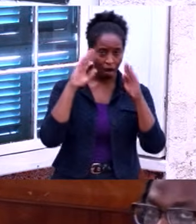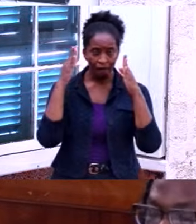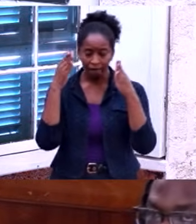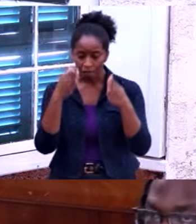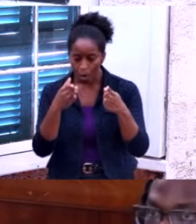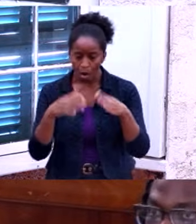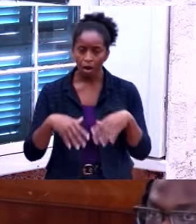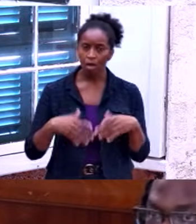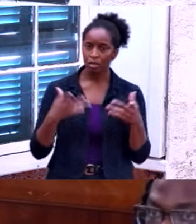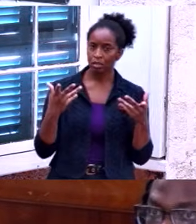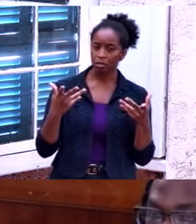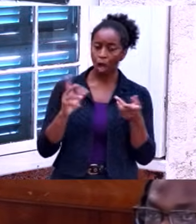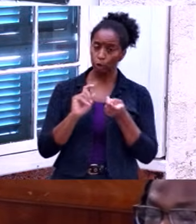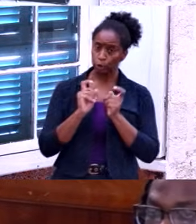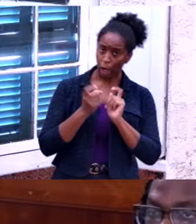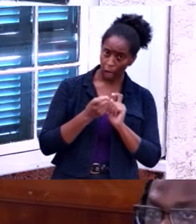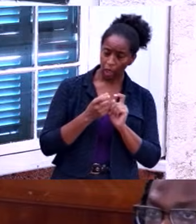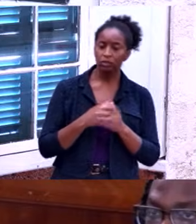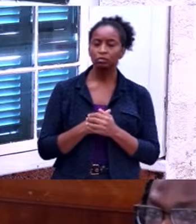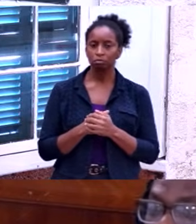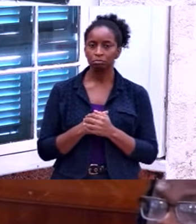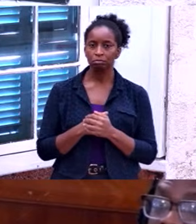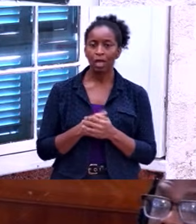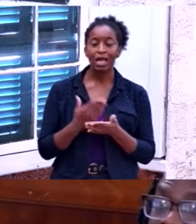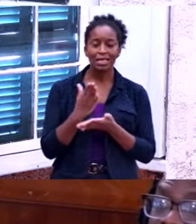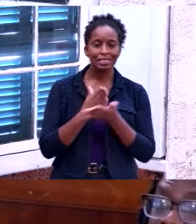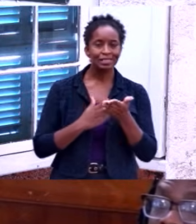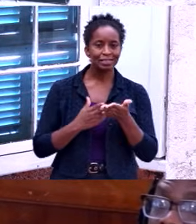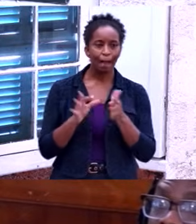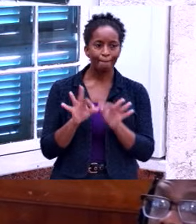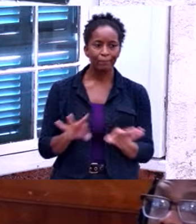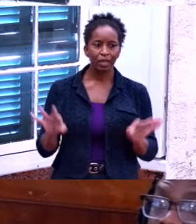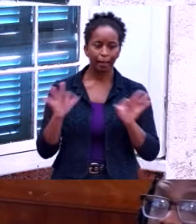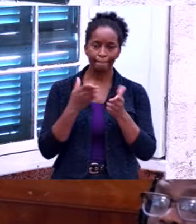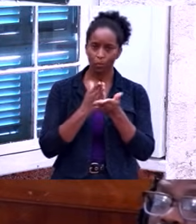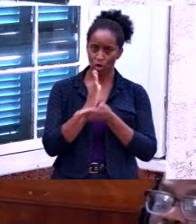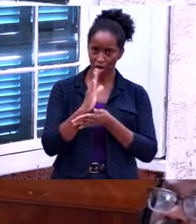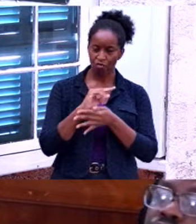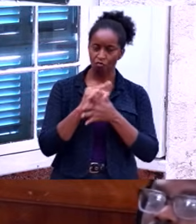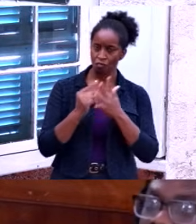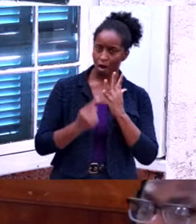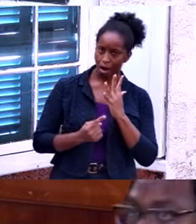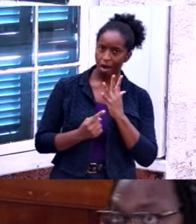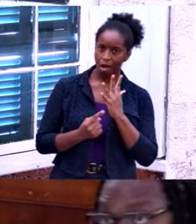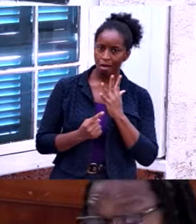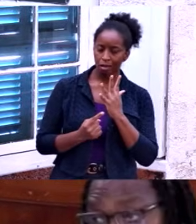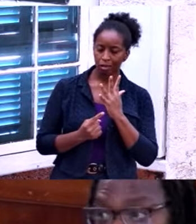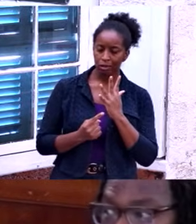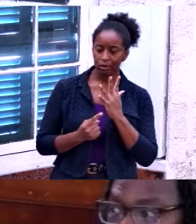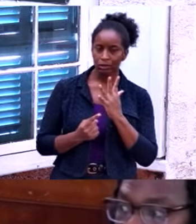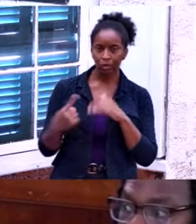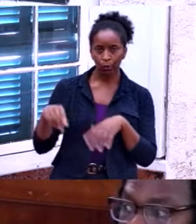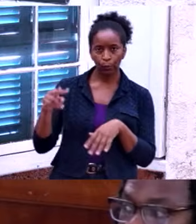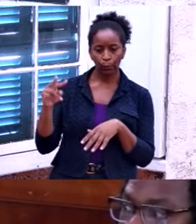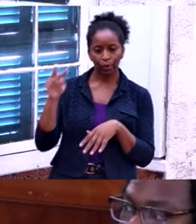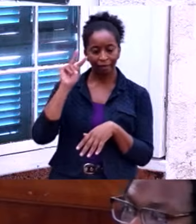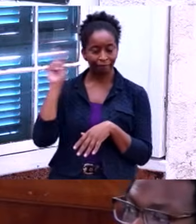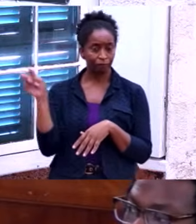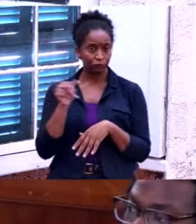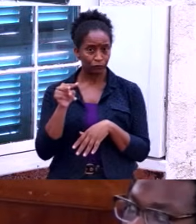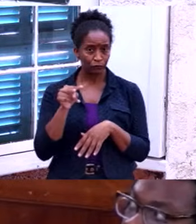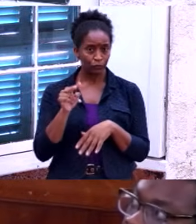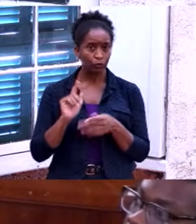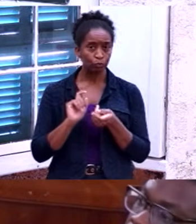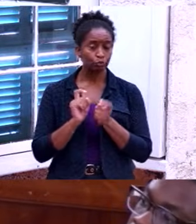years. Only a couple months ago, this parliament changed the law as it related to how we